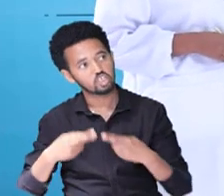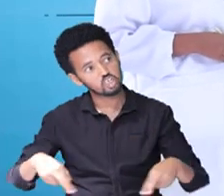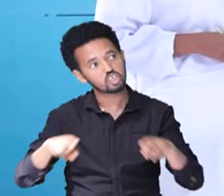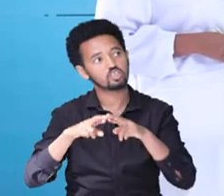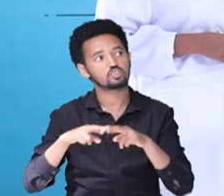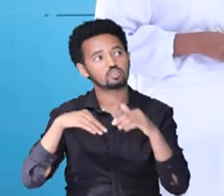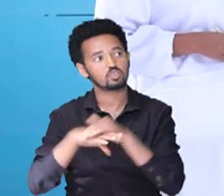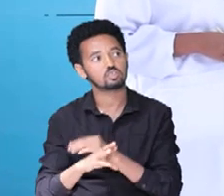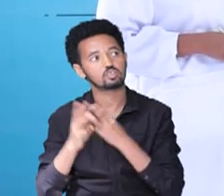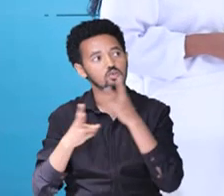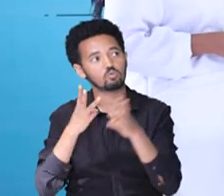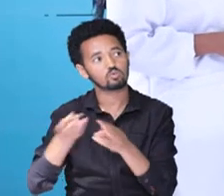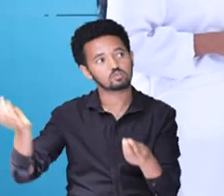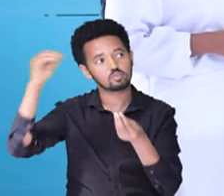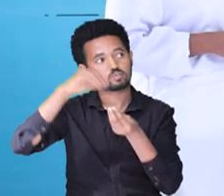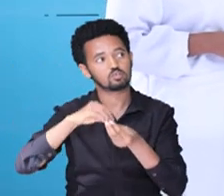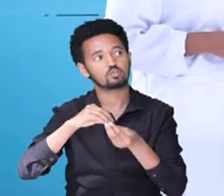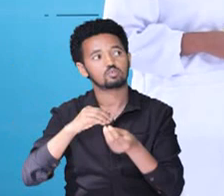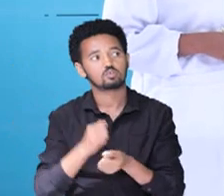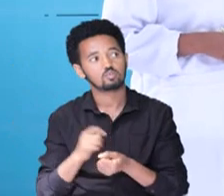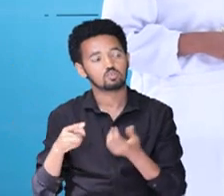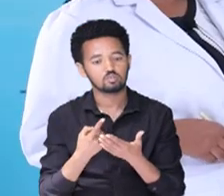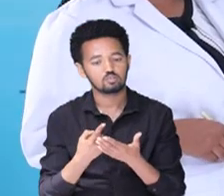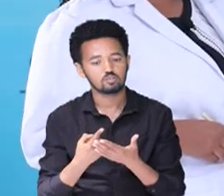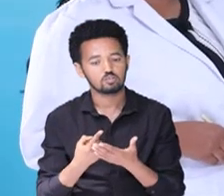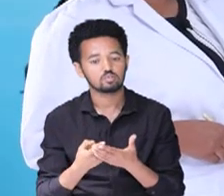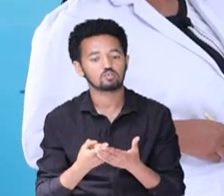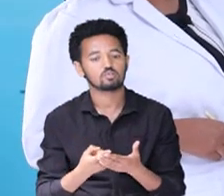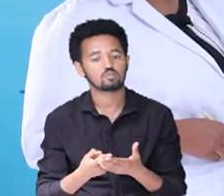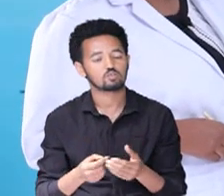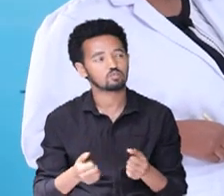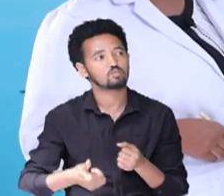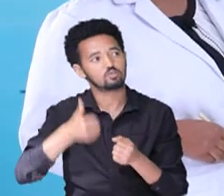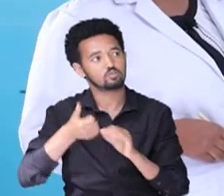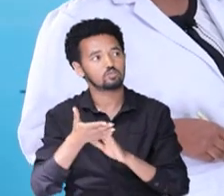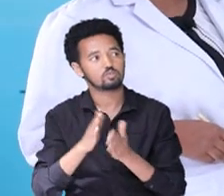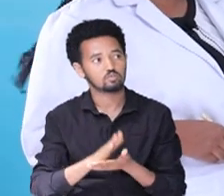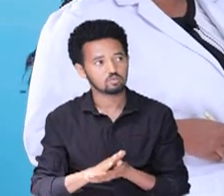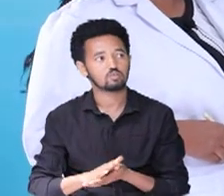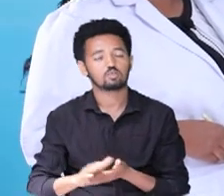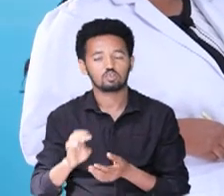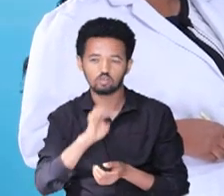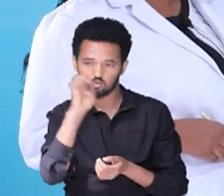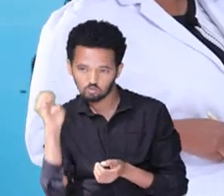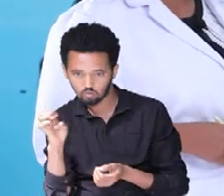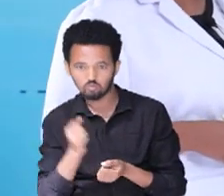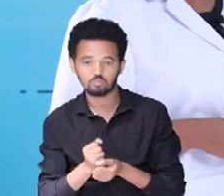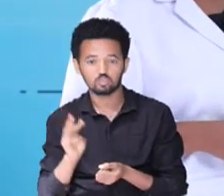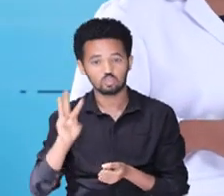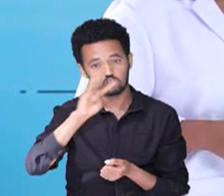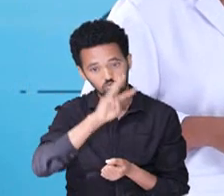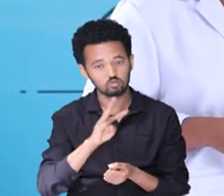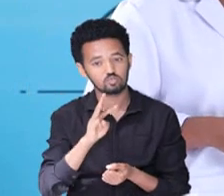in the world include the Asiatic population belt, the peninsular Europe, the northeast